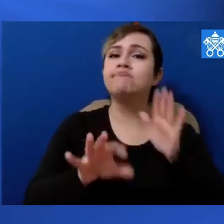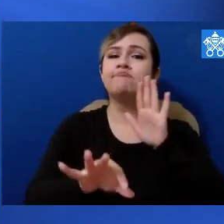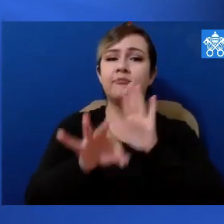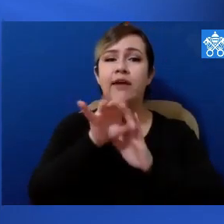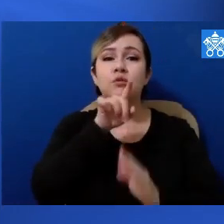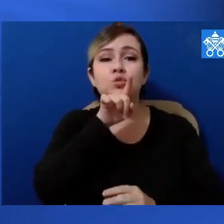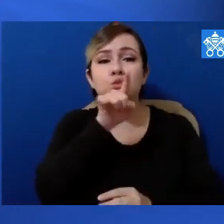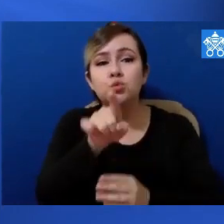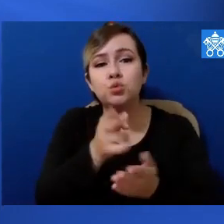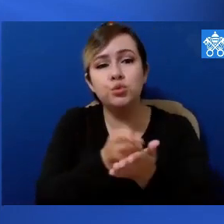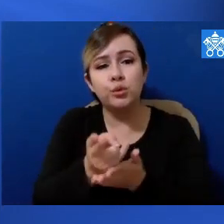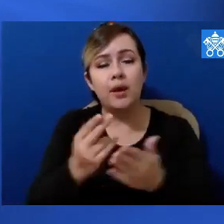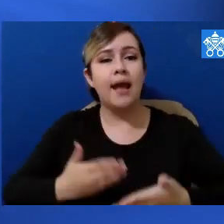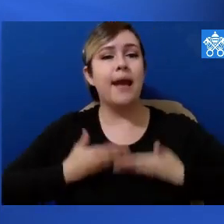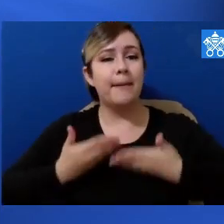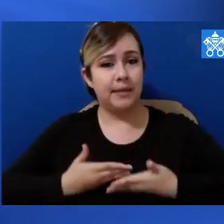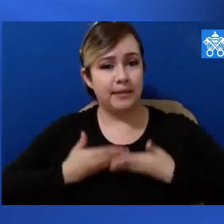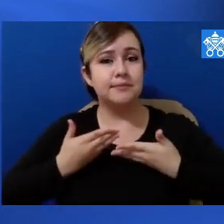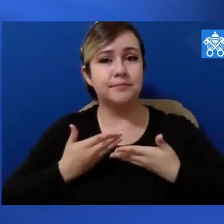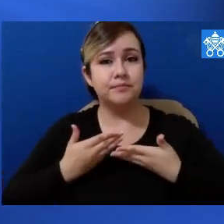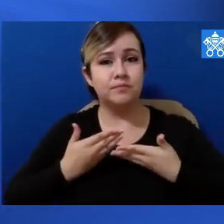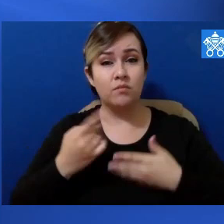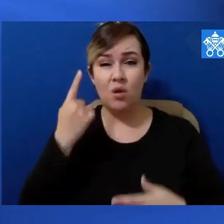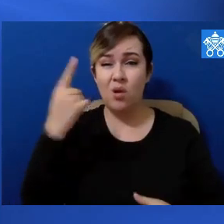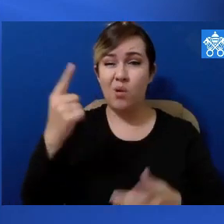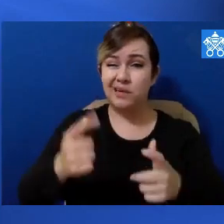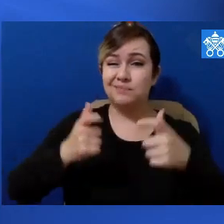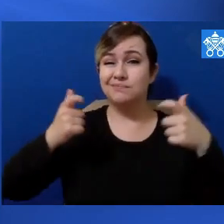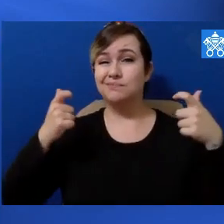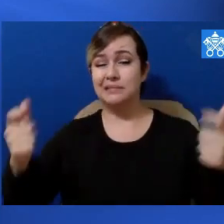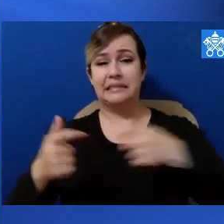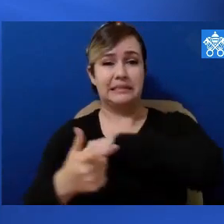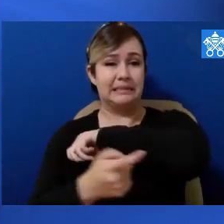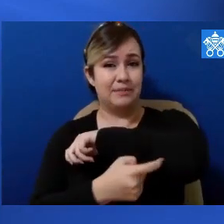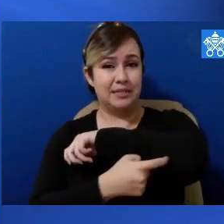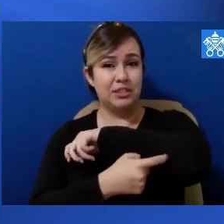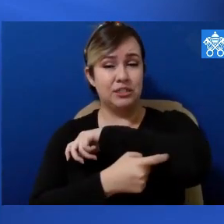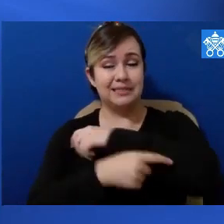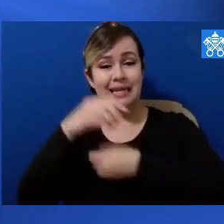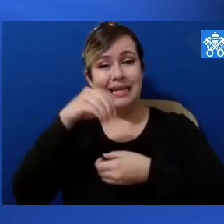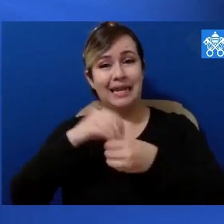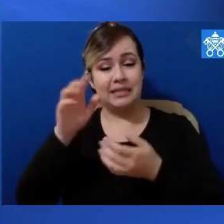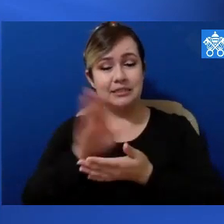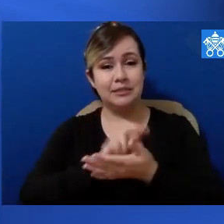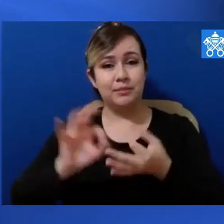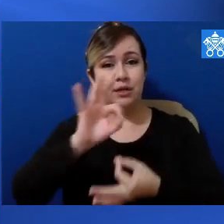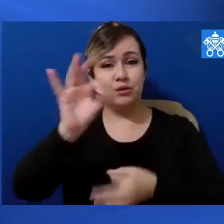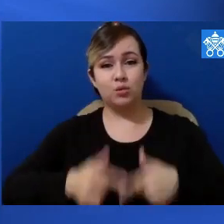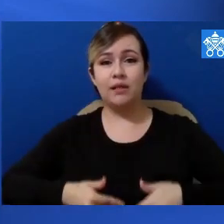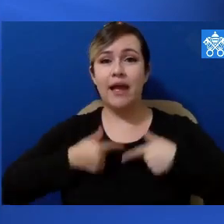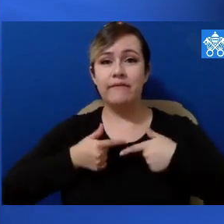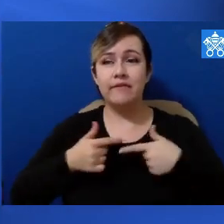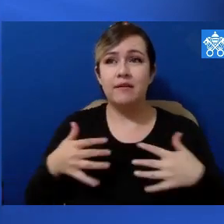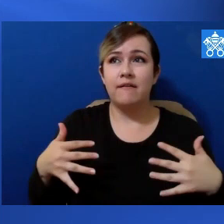true happiness. One of the great temptations in the spiritual life is the fear